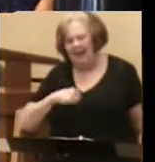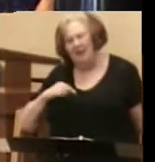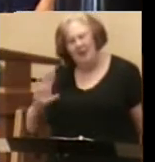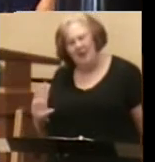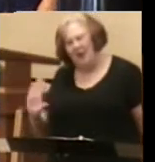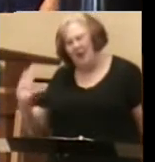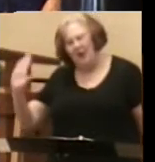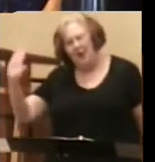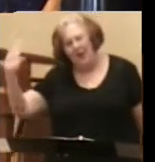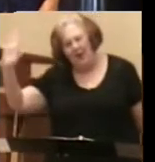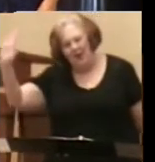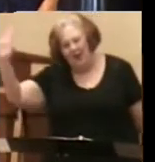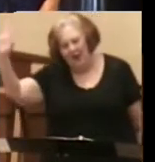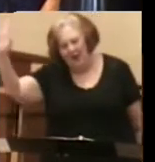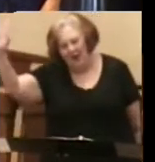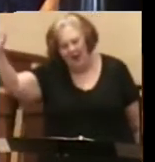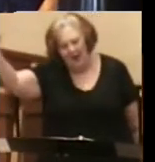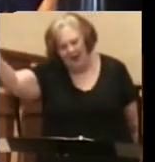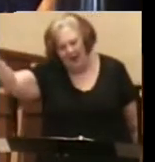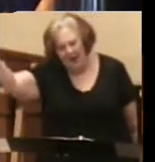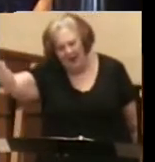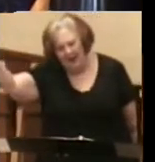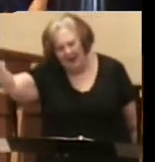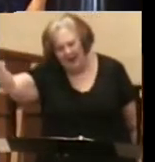yours. I am yours.